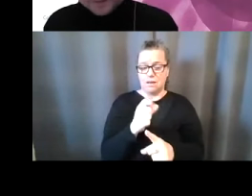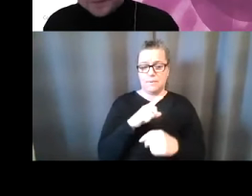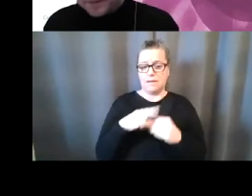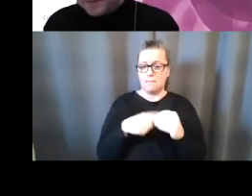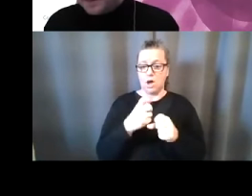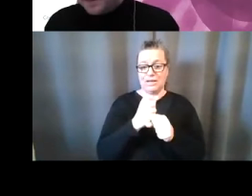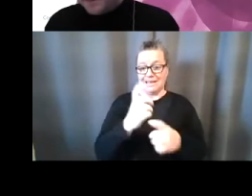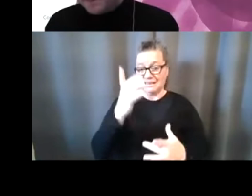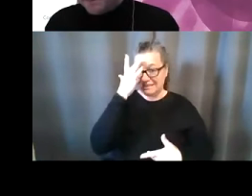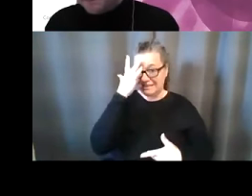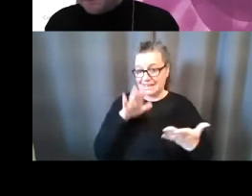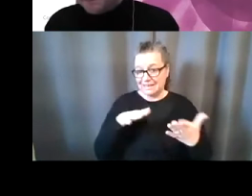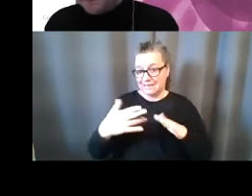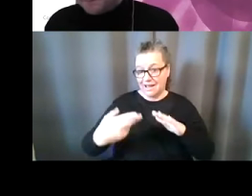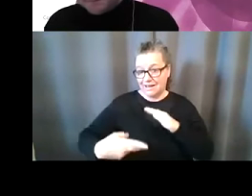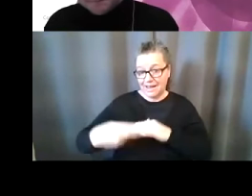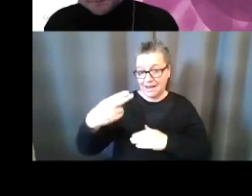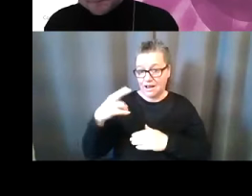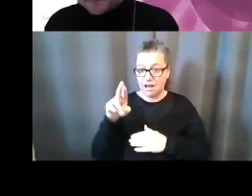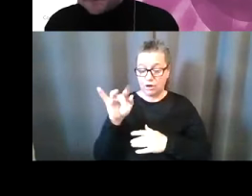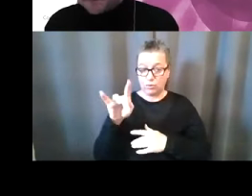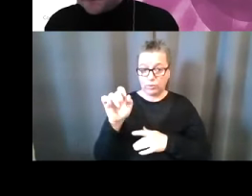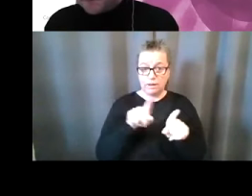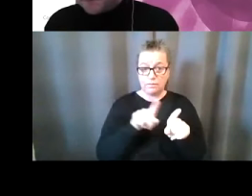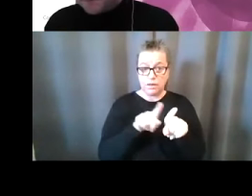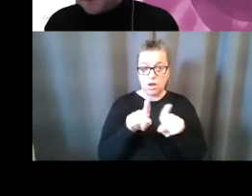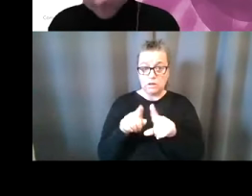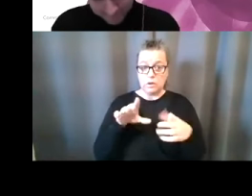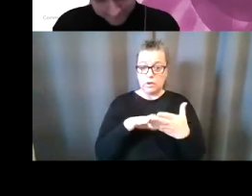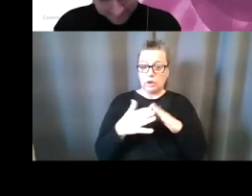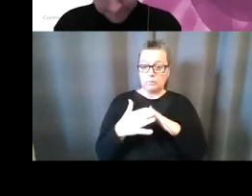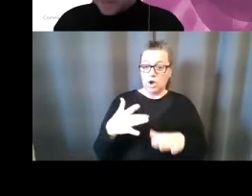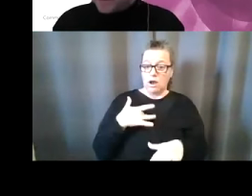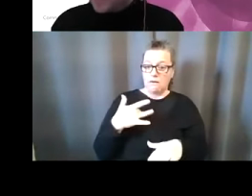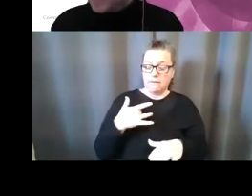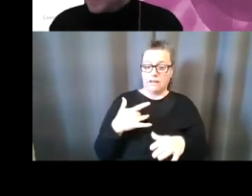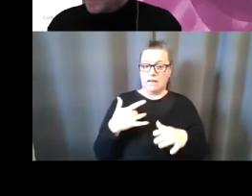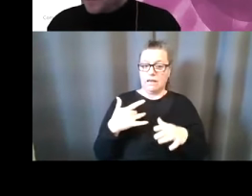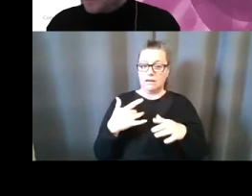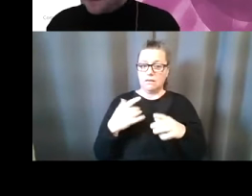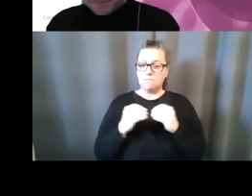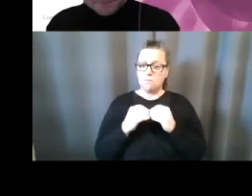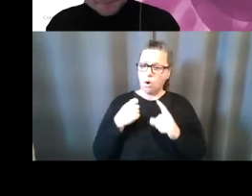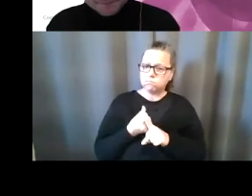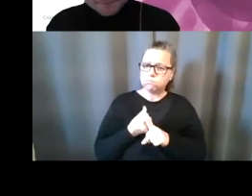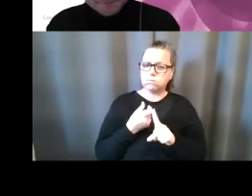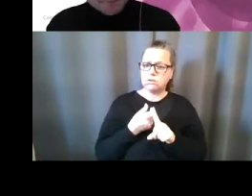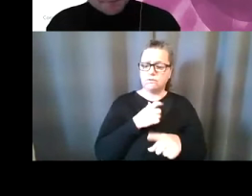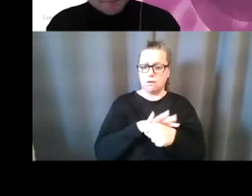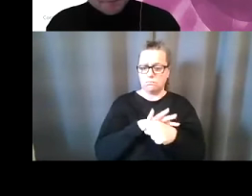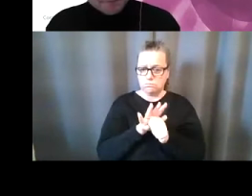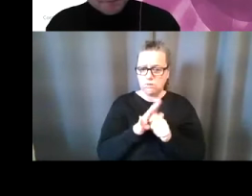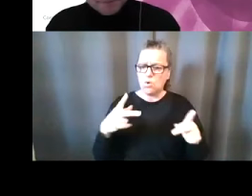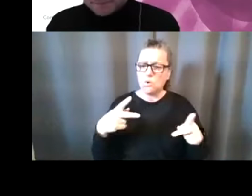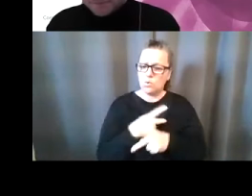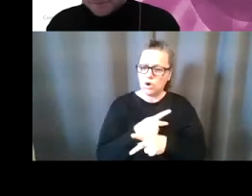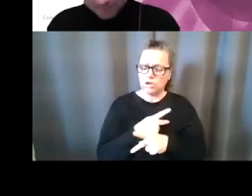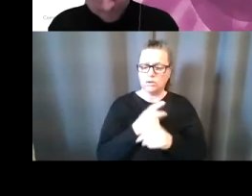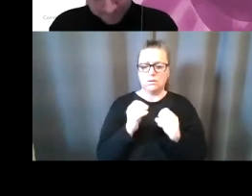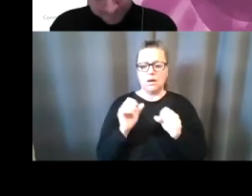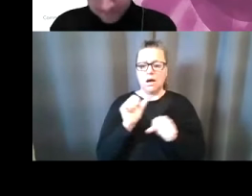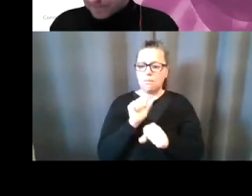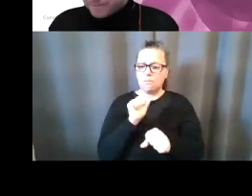sick and dying at a higher rate, but also the communities are feeling a bigger fallout from the pandemic in a worse way. Record unemployment